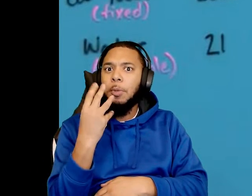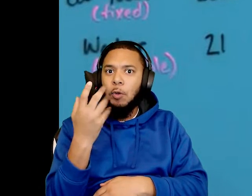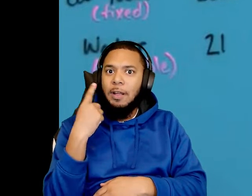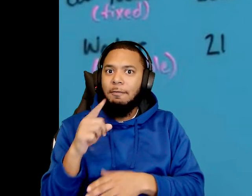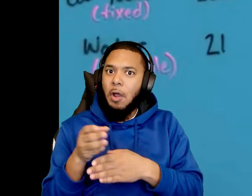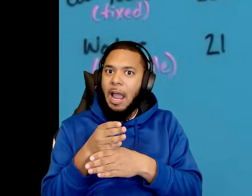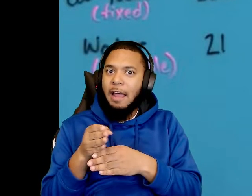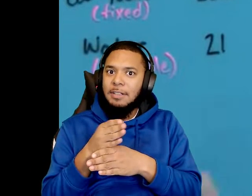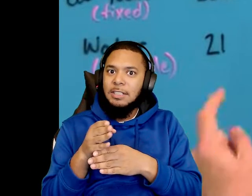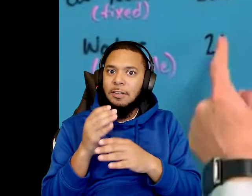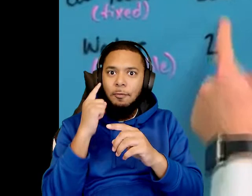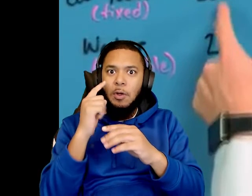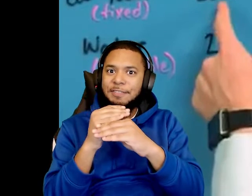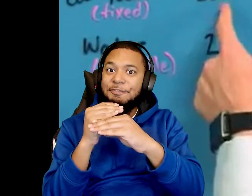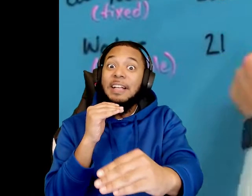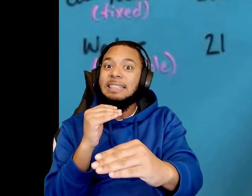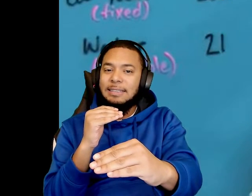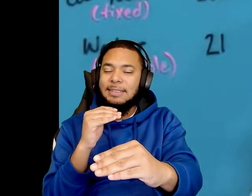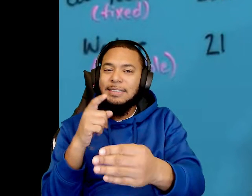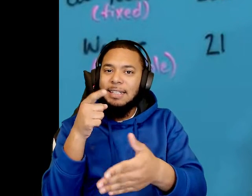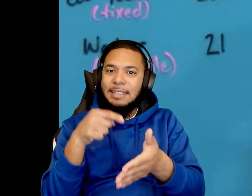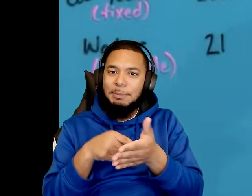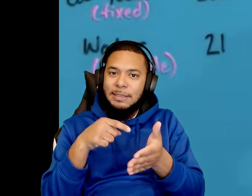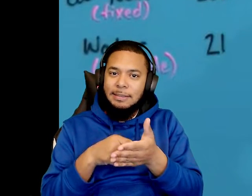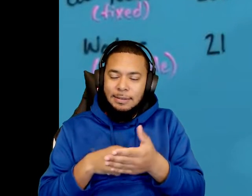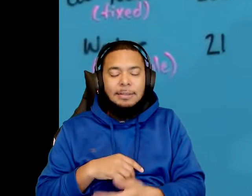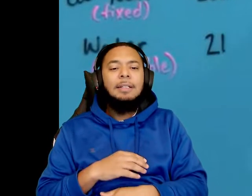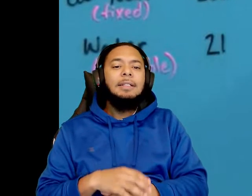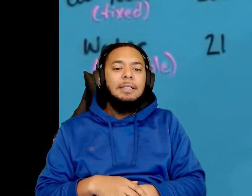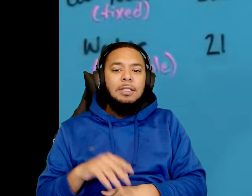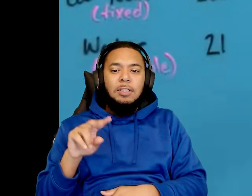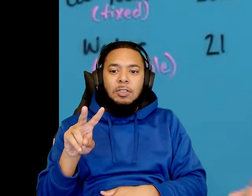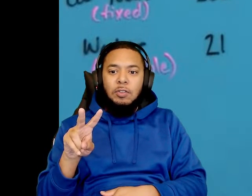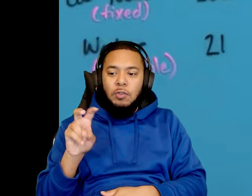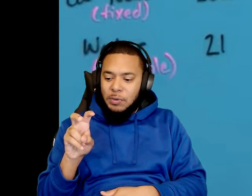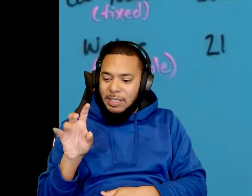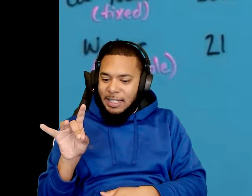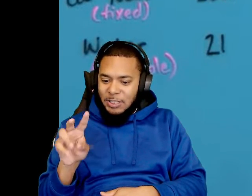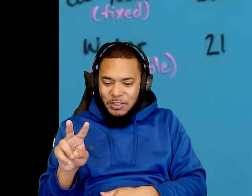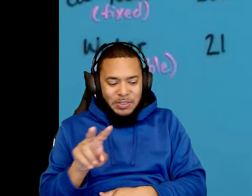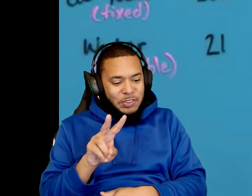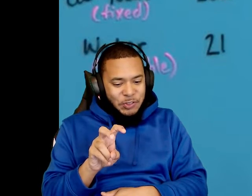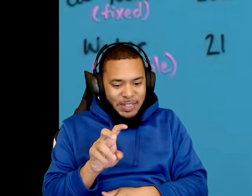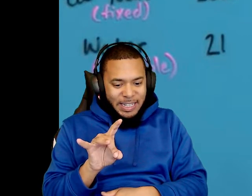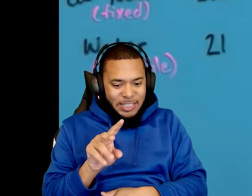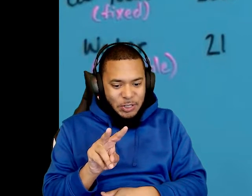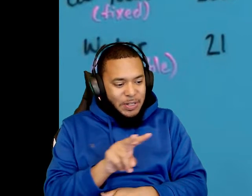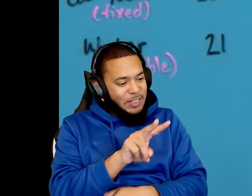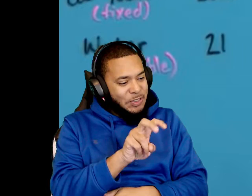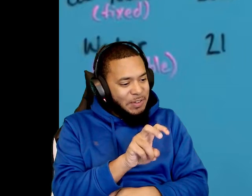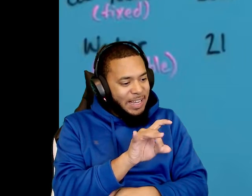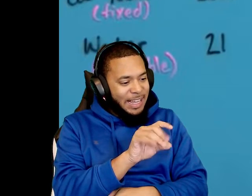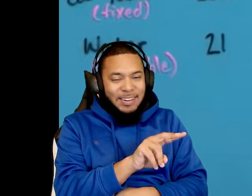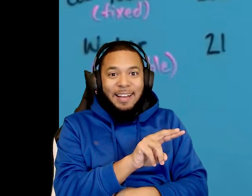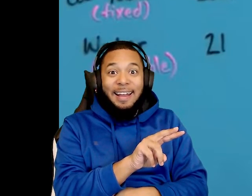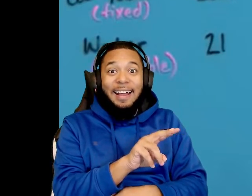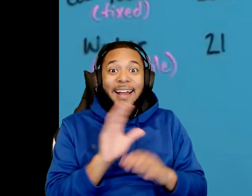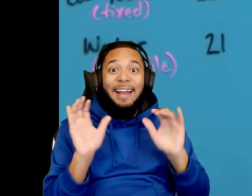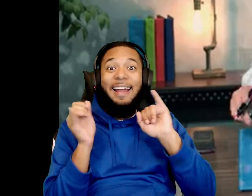have to do any work. 282, 282, 282. 282 is the